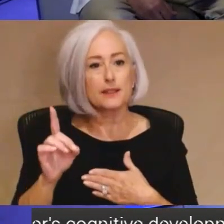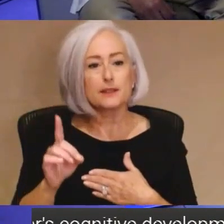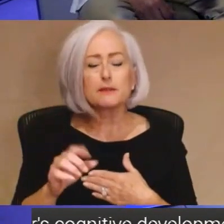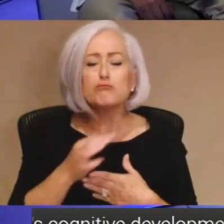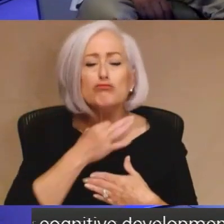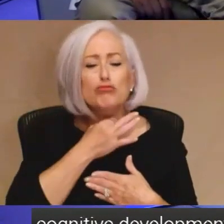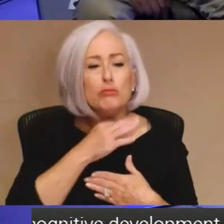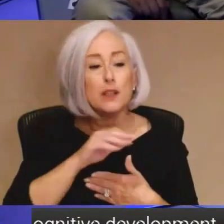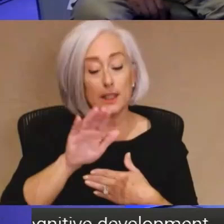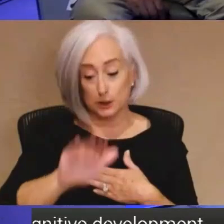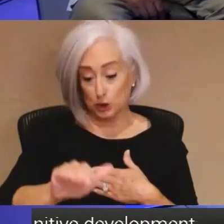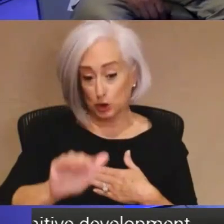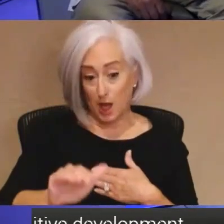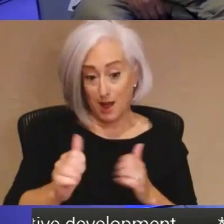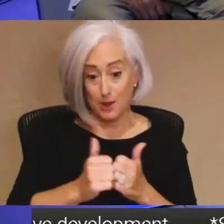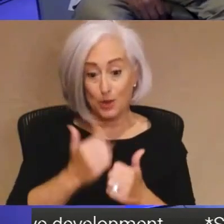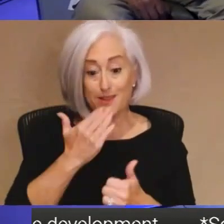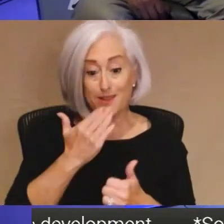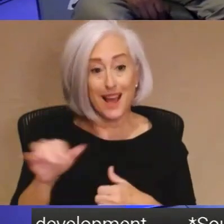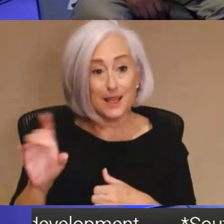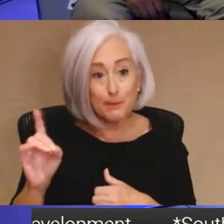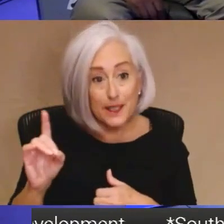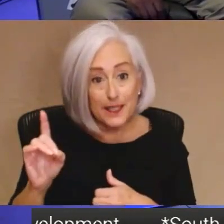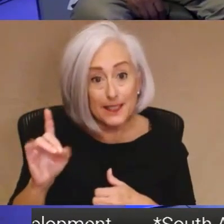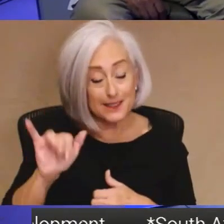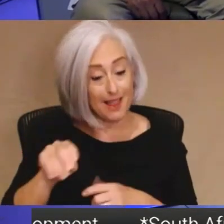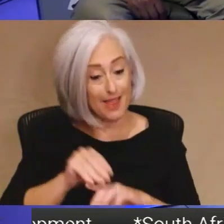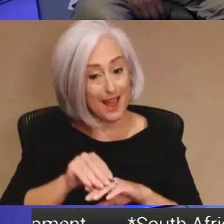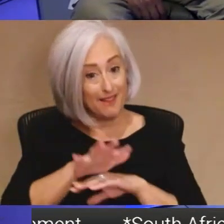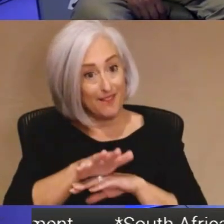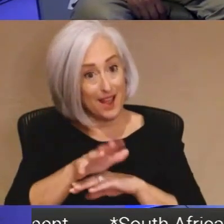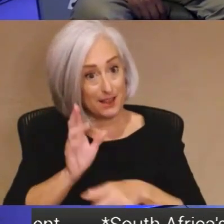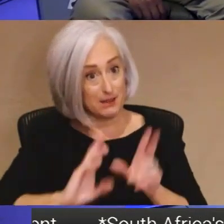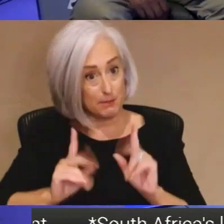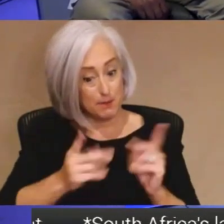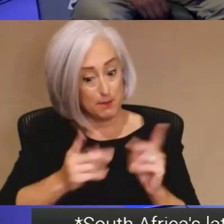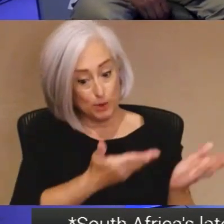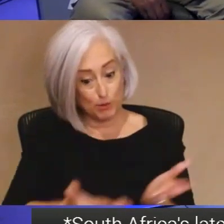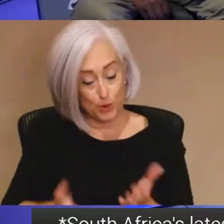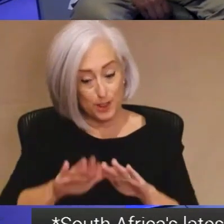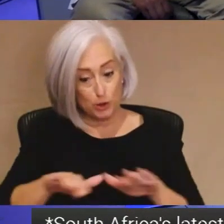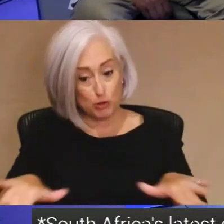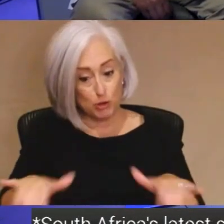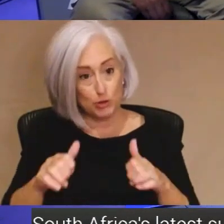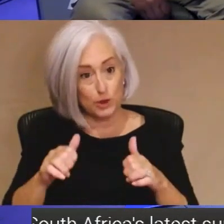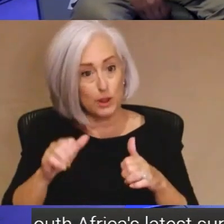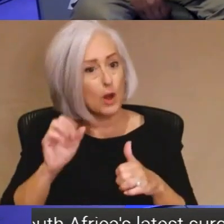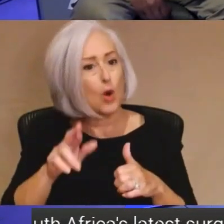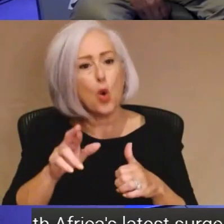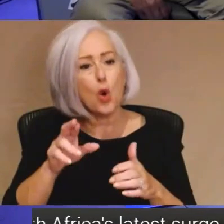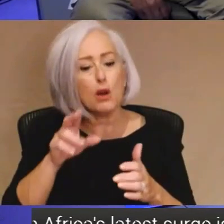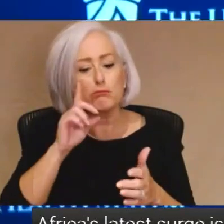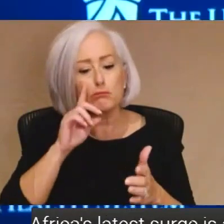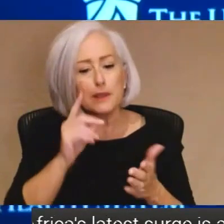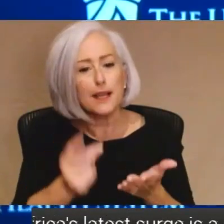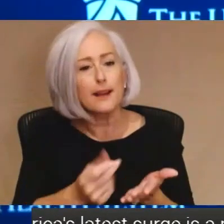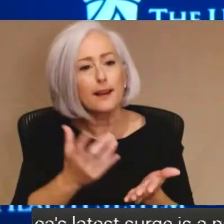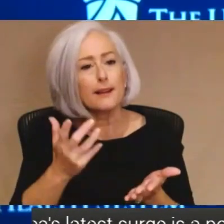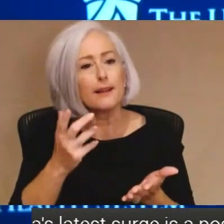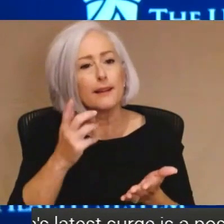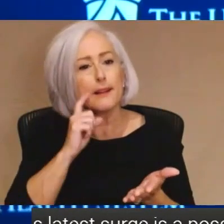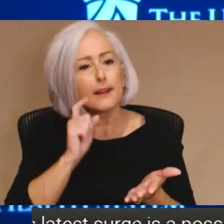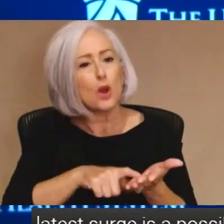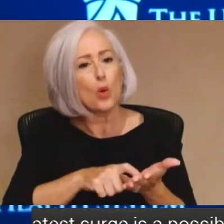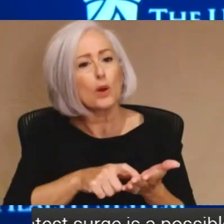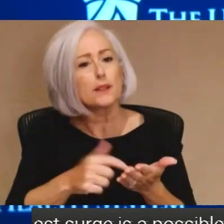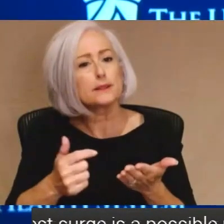effect on people bringing in their children or getting to that quicker that you noticed? Are we still waiting to find out? There'll be a lot more to come on it,